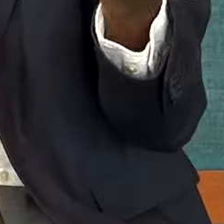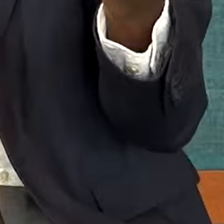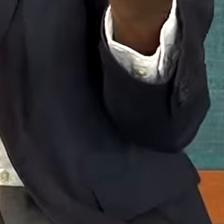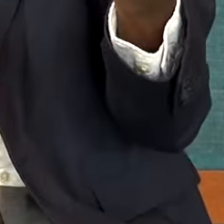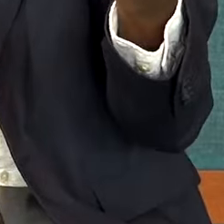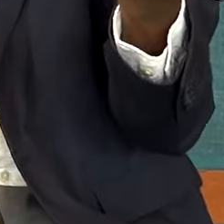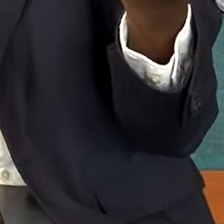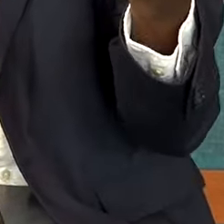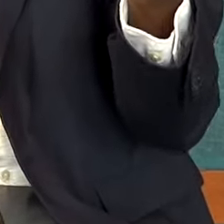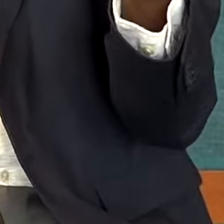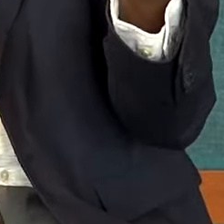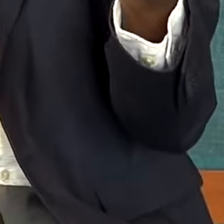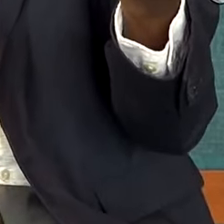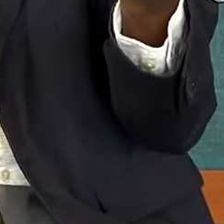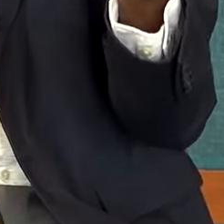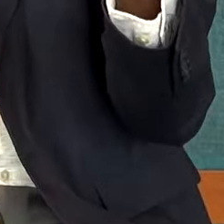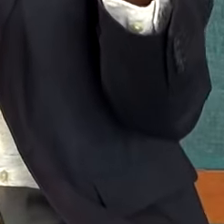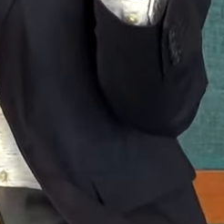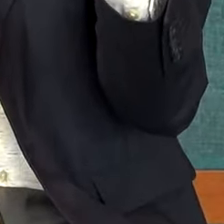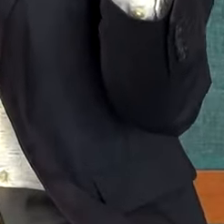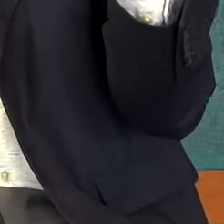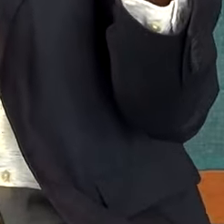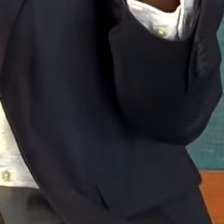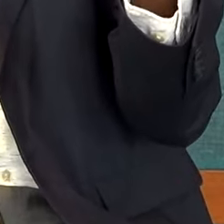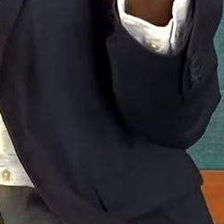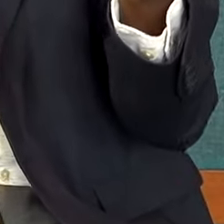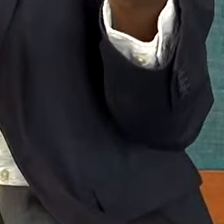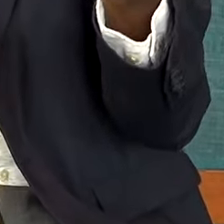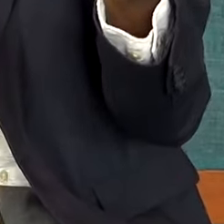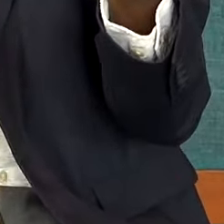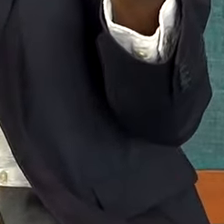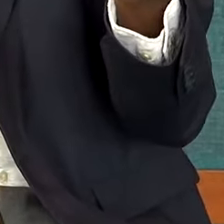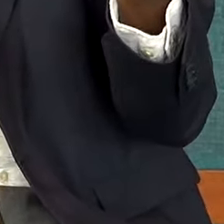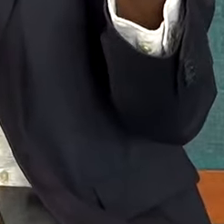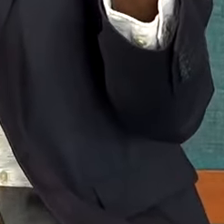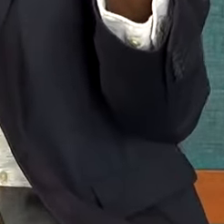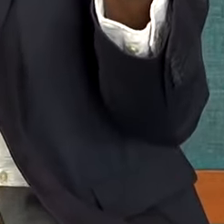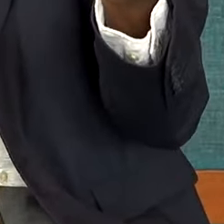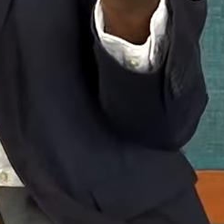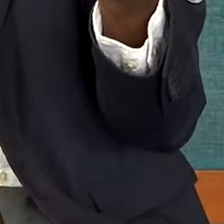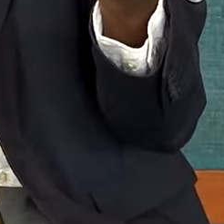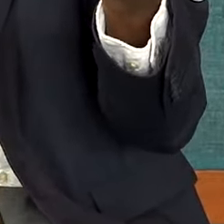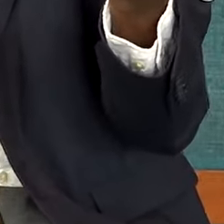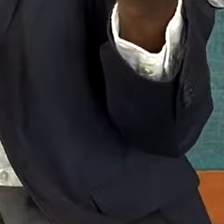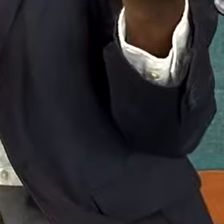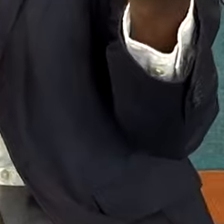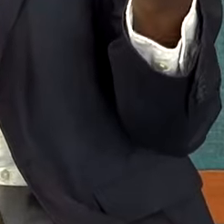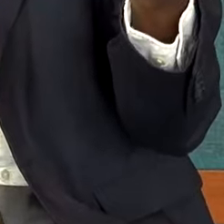Thank you.